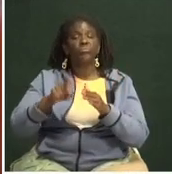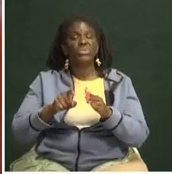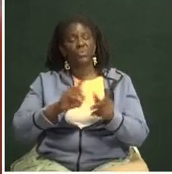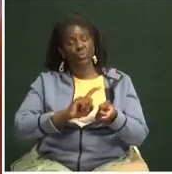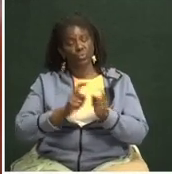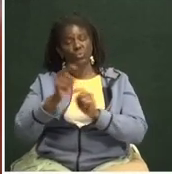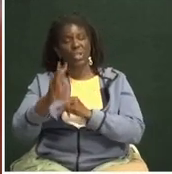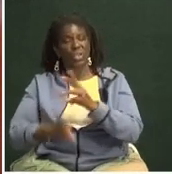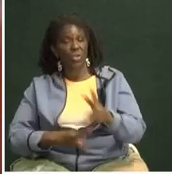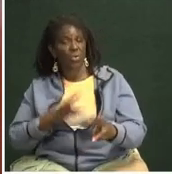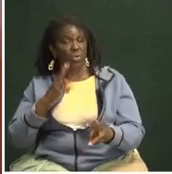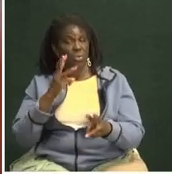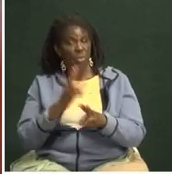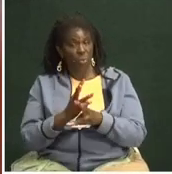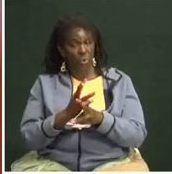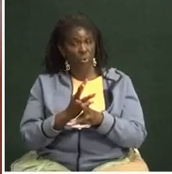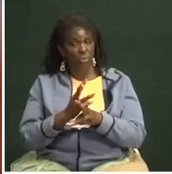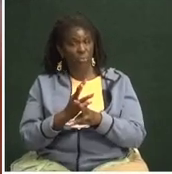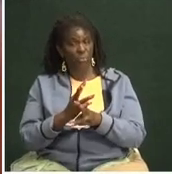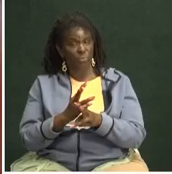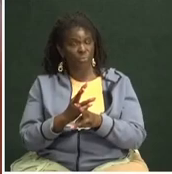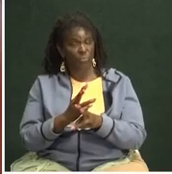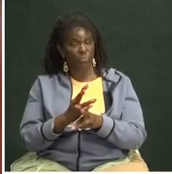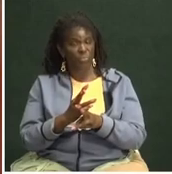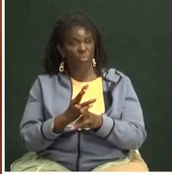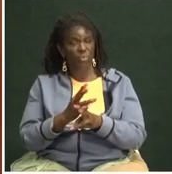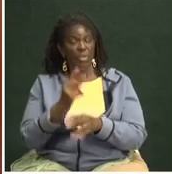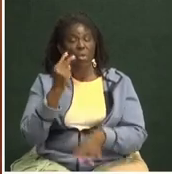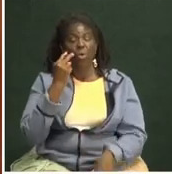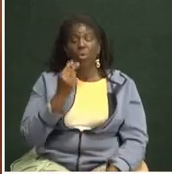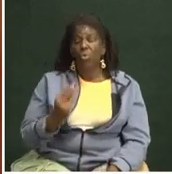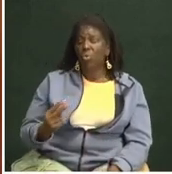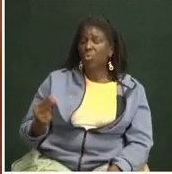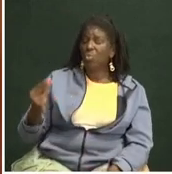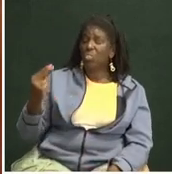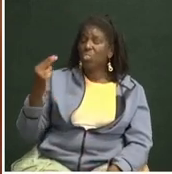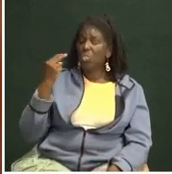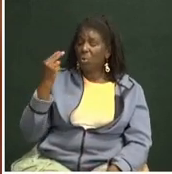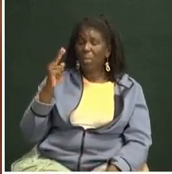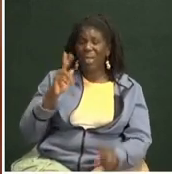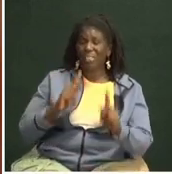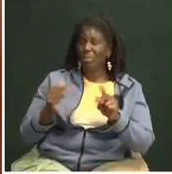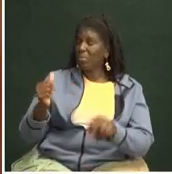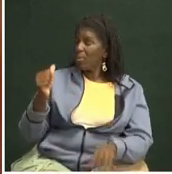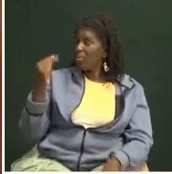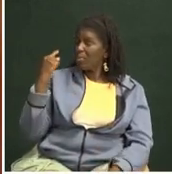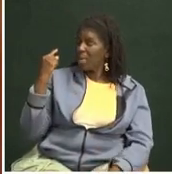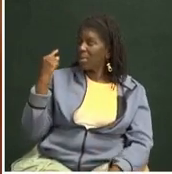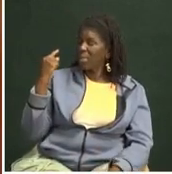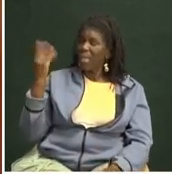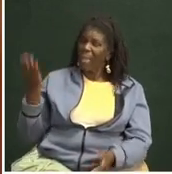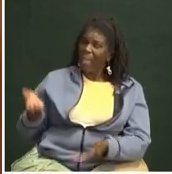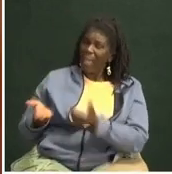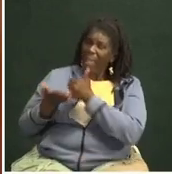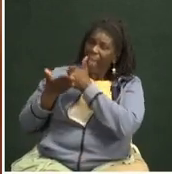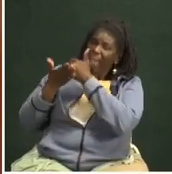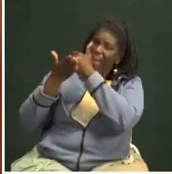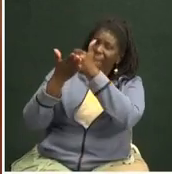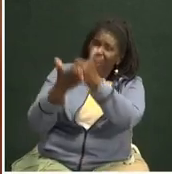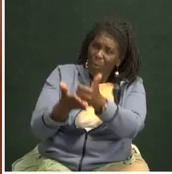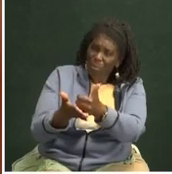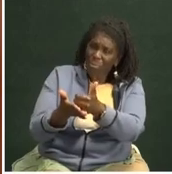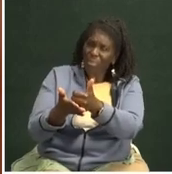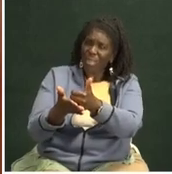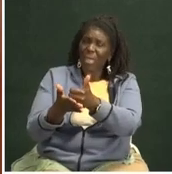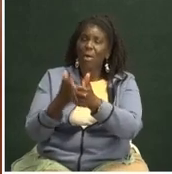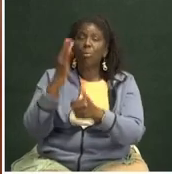world. And as you do that, look back and take those behind you forward, because others